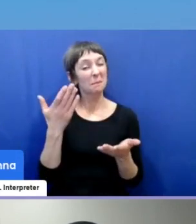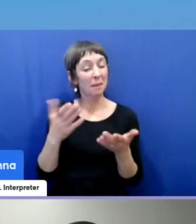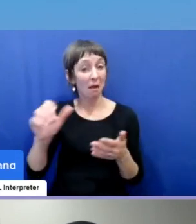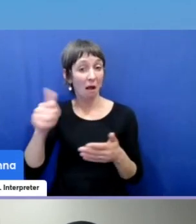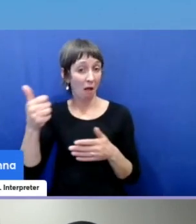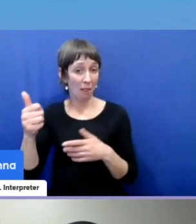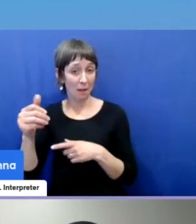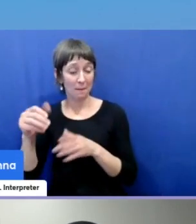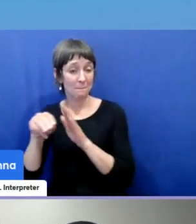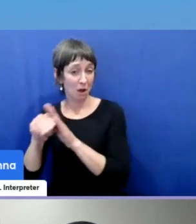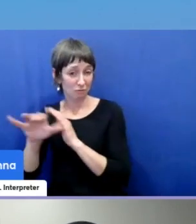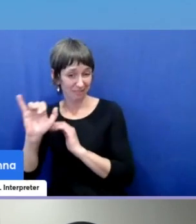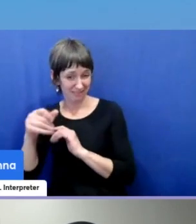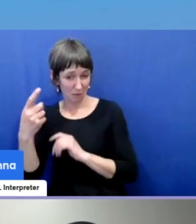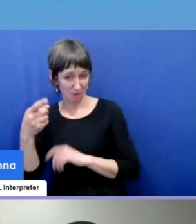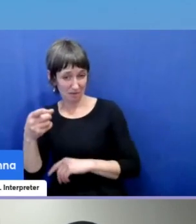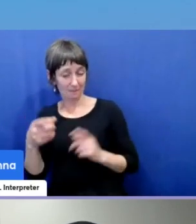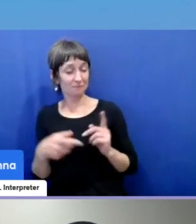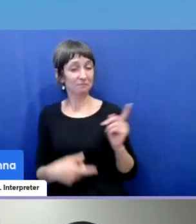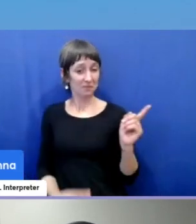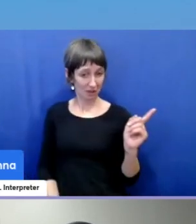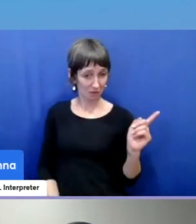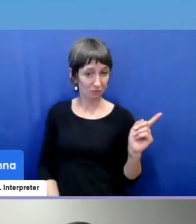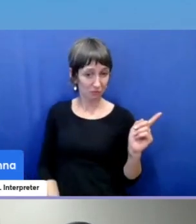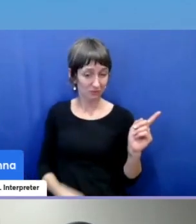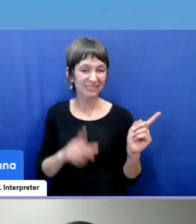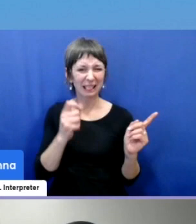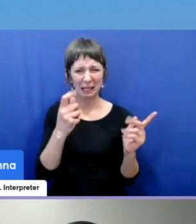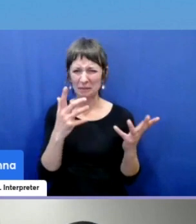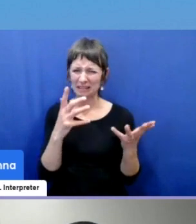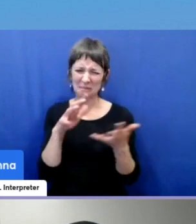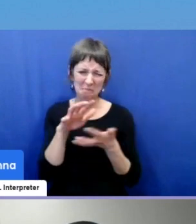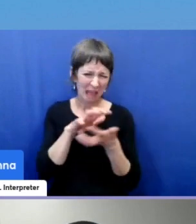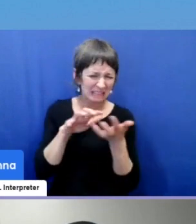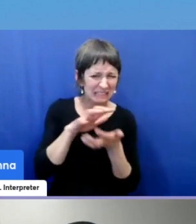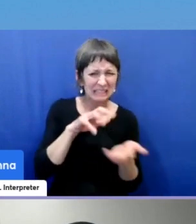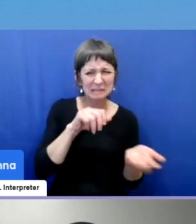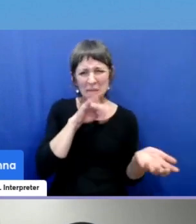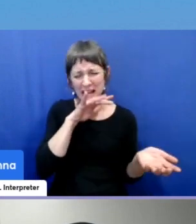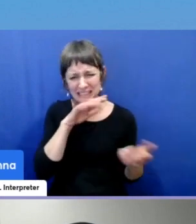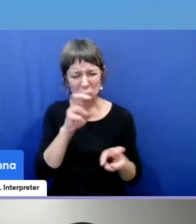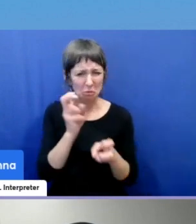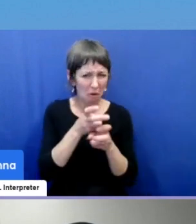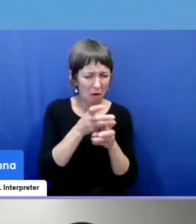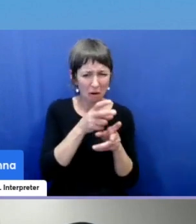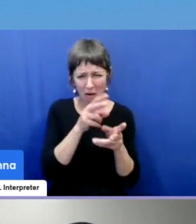here, everything is kind of messy, intertwined, and it's kind of hard to keep track of what is changing.